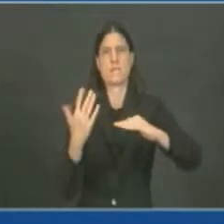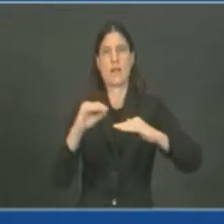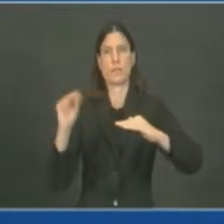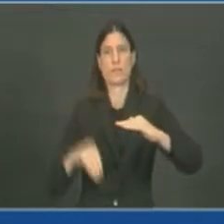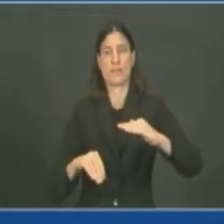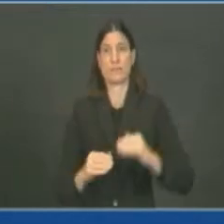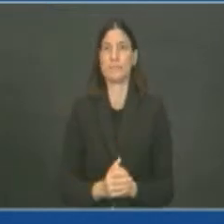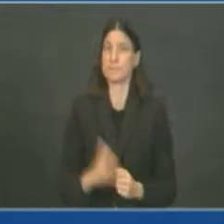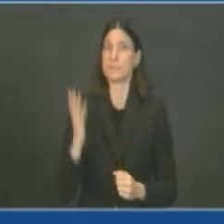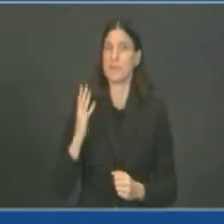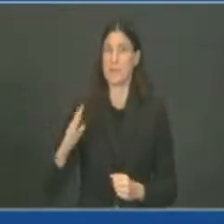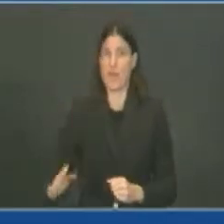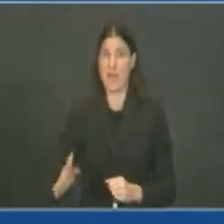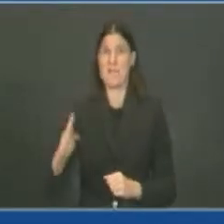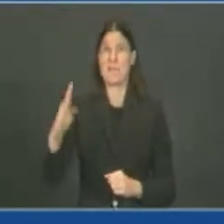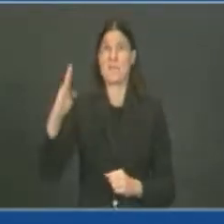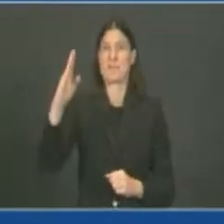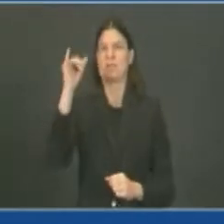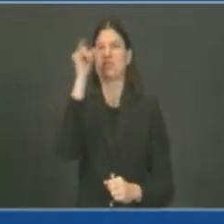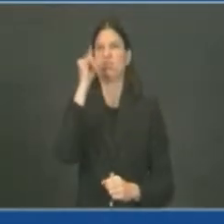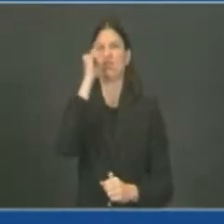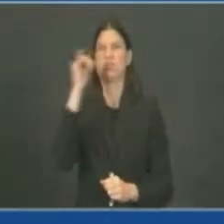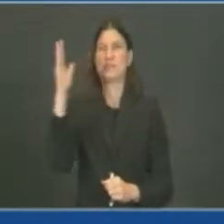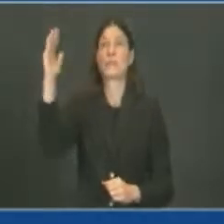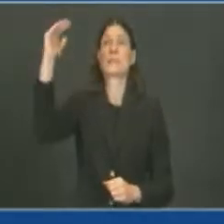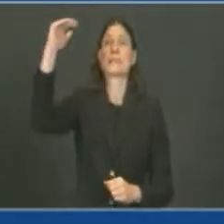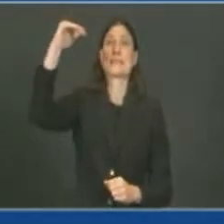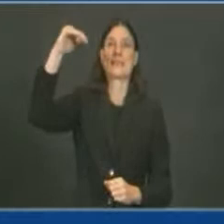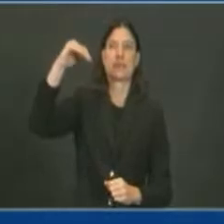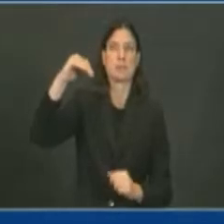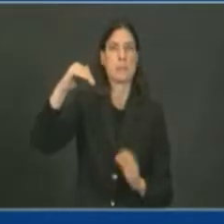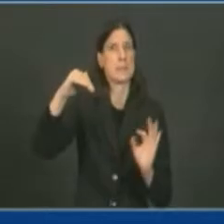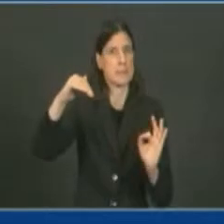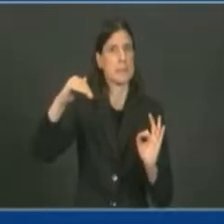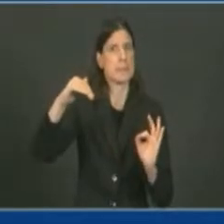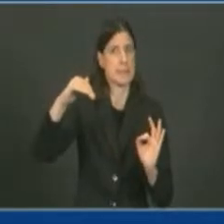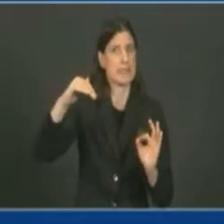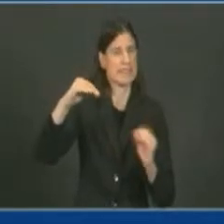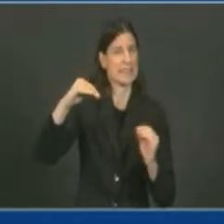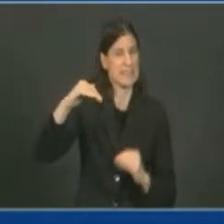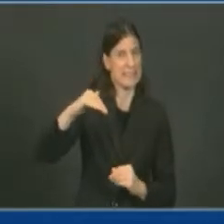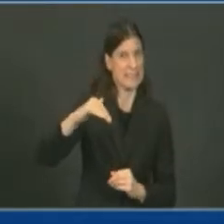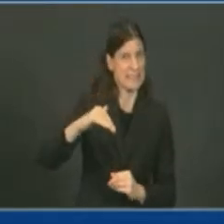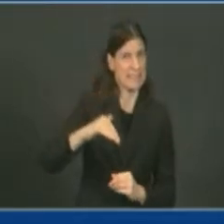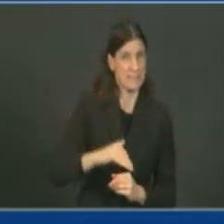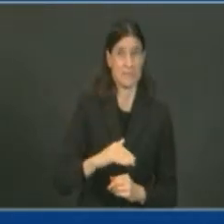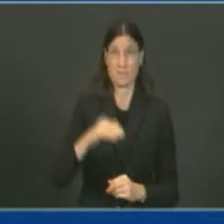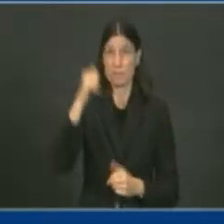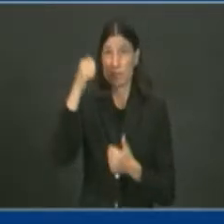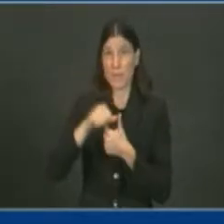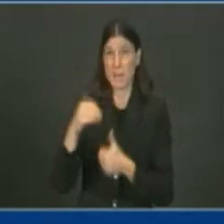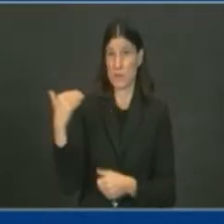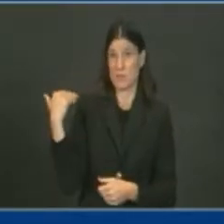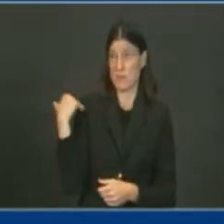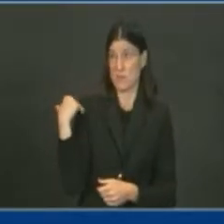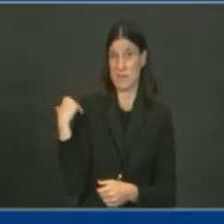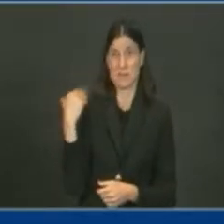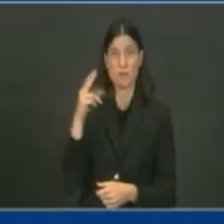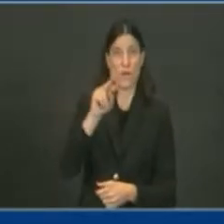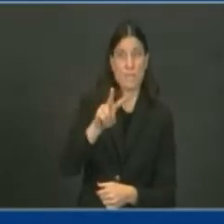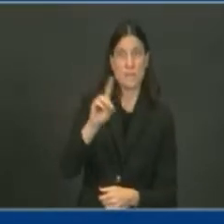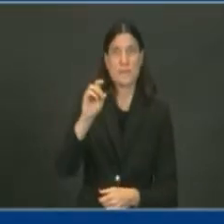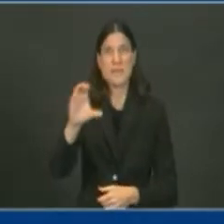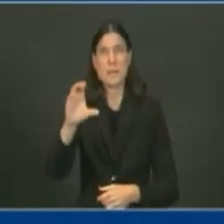have turned the corner. A few weeks ago, I was up here and we were flying up the curve, 8, 9, 10% positivity, and now we're coming